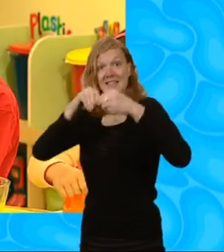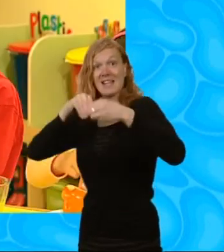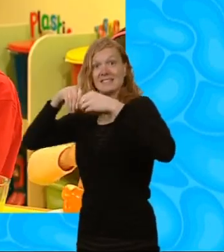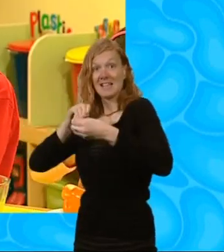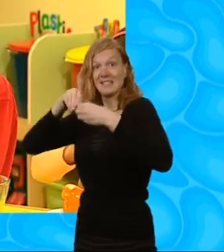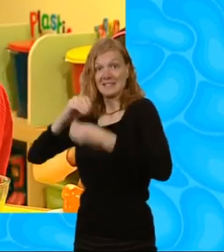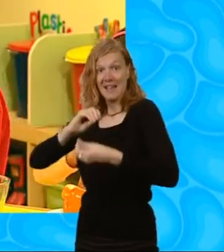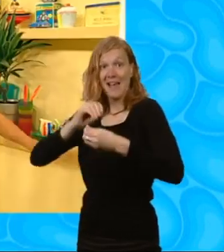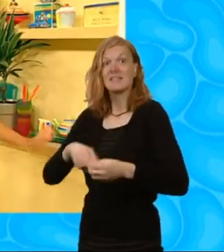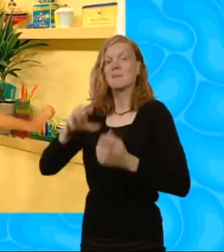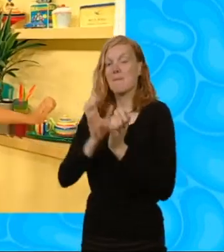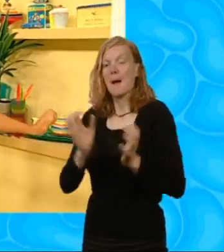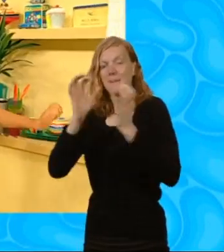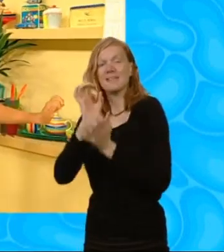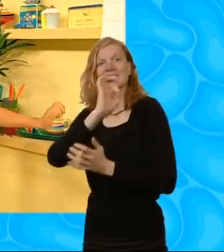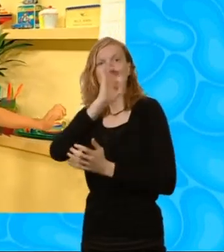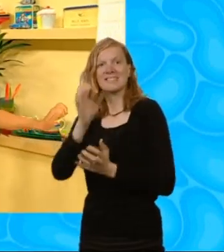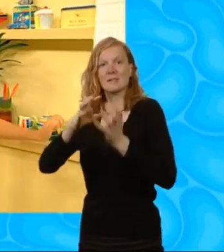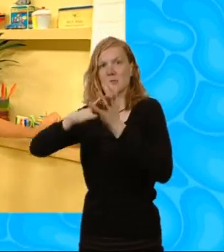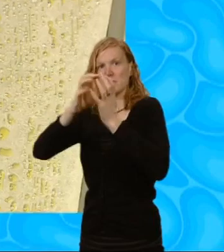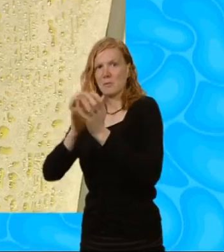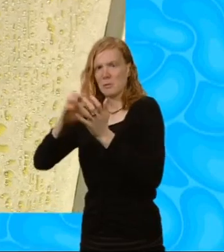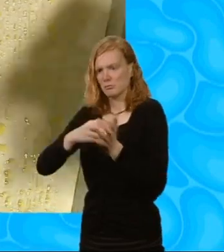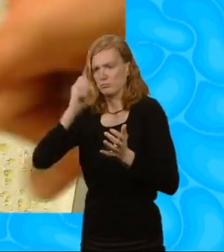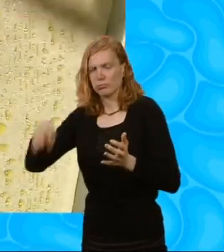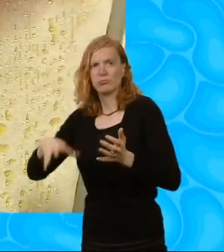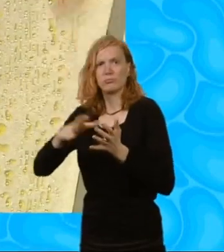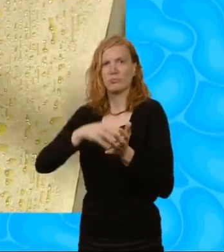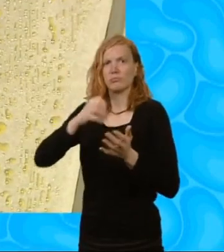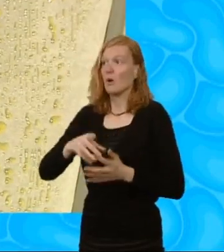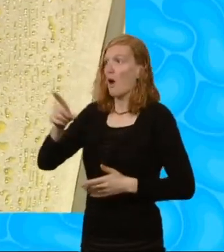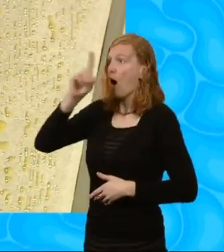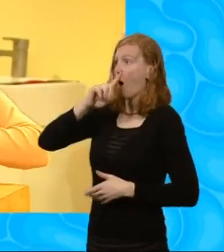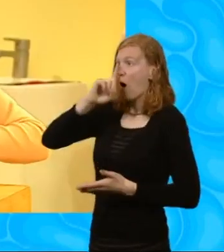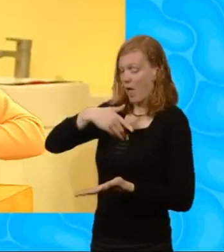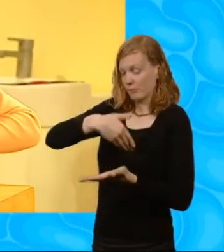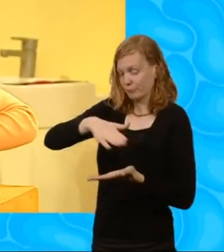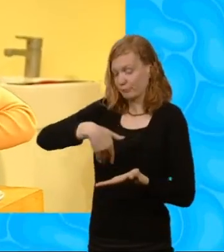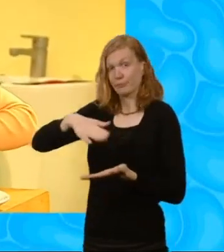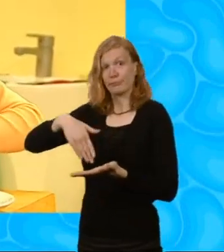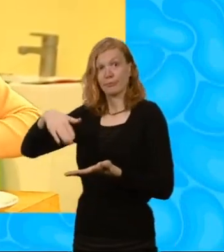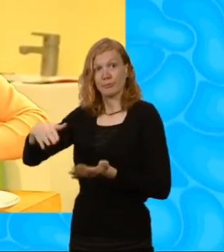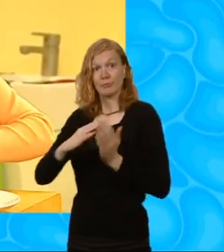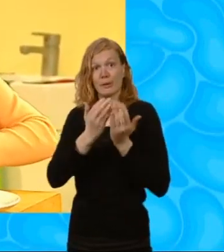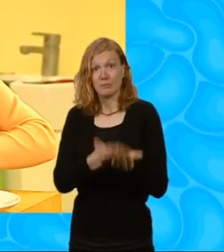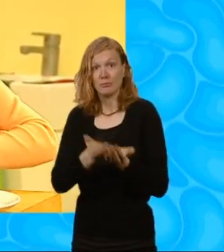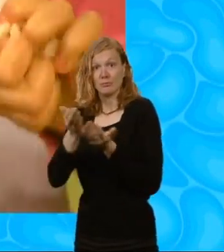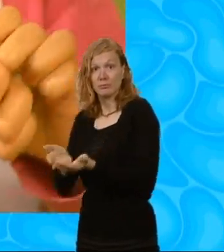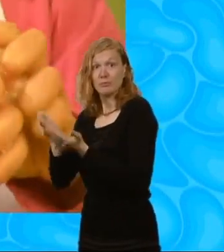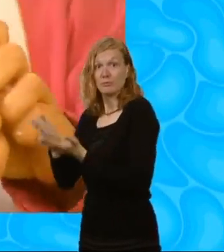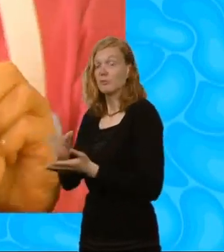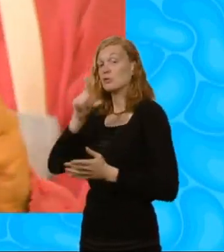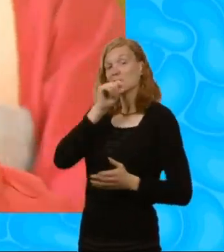push, push. Brush the tray with olive oil, brush, brush, brush. Tear, tear, tear the chicken,